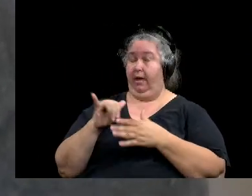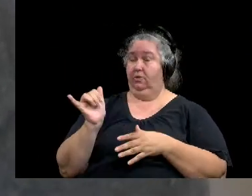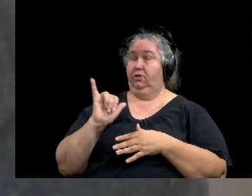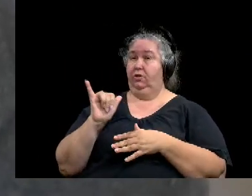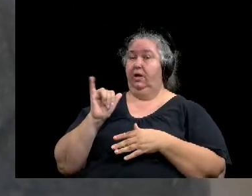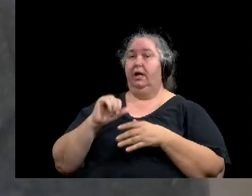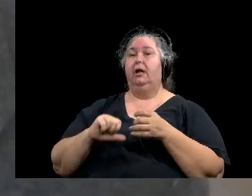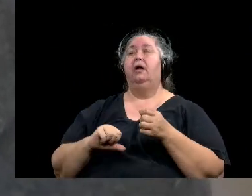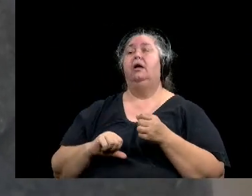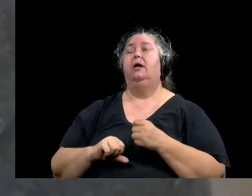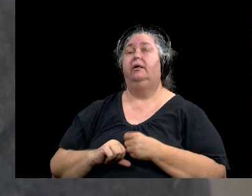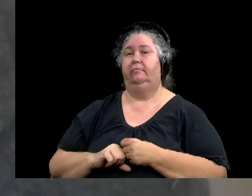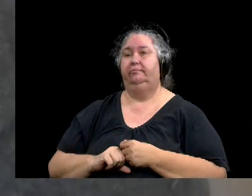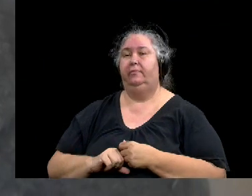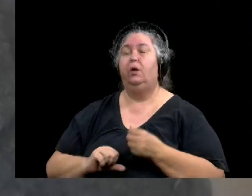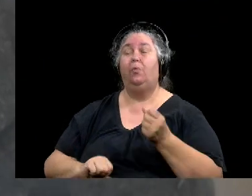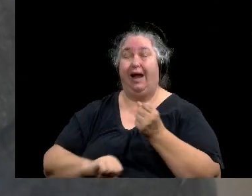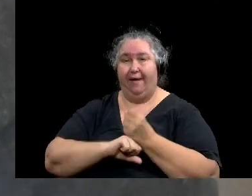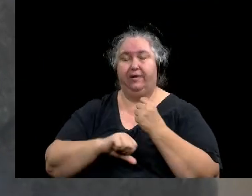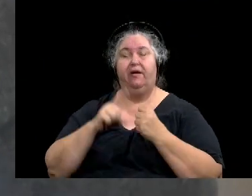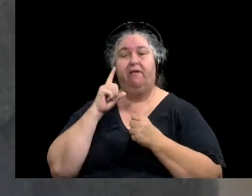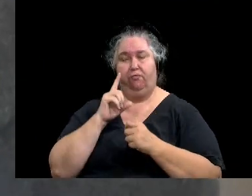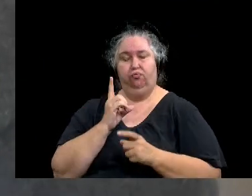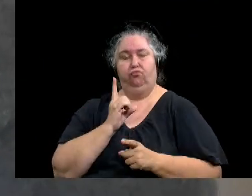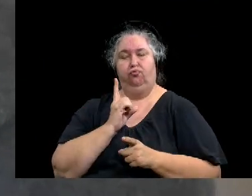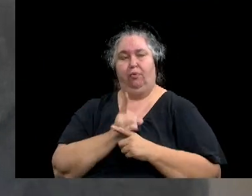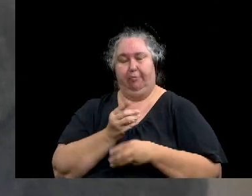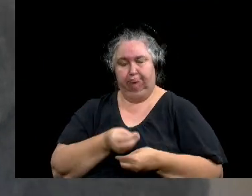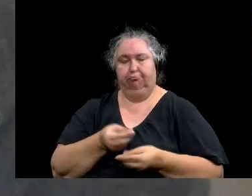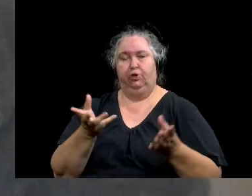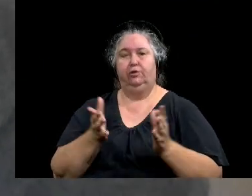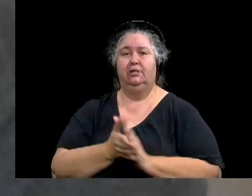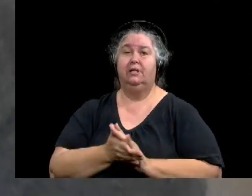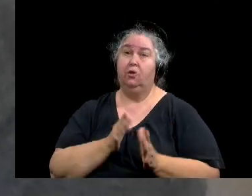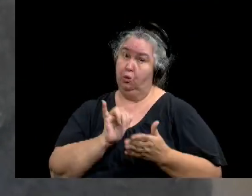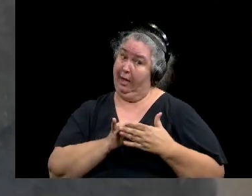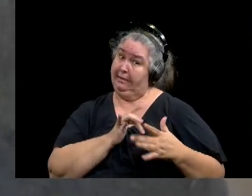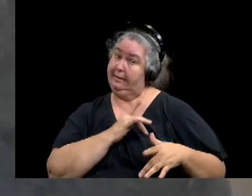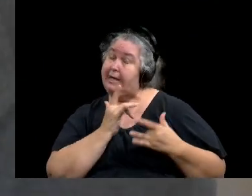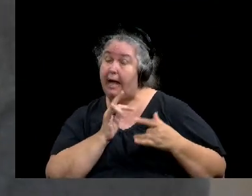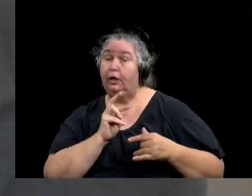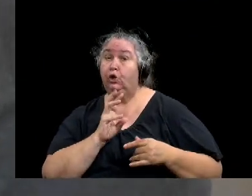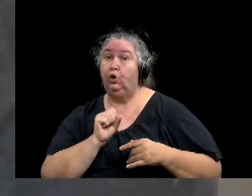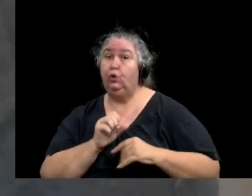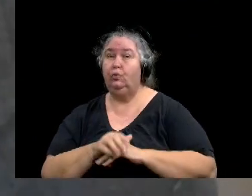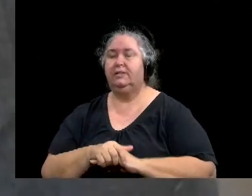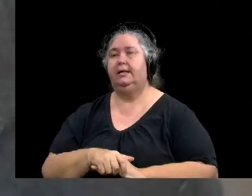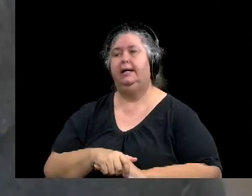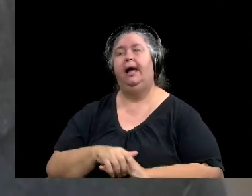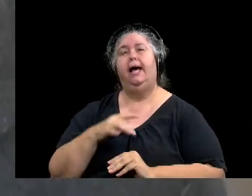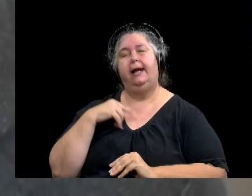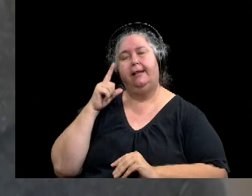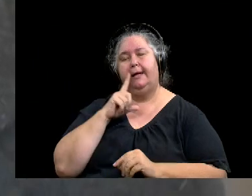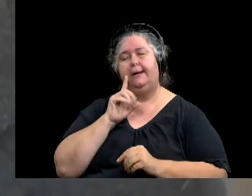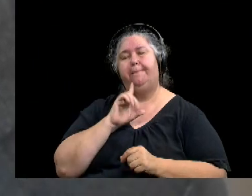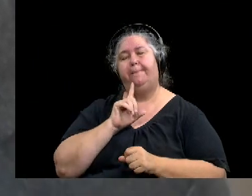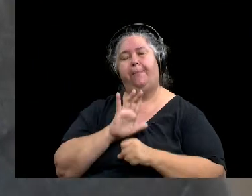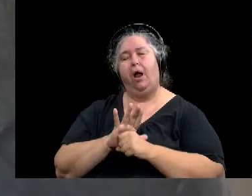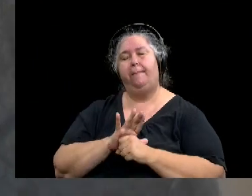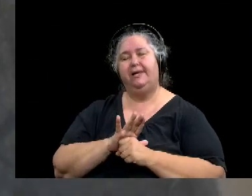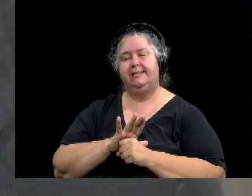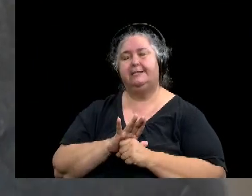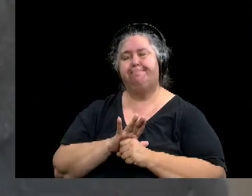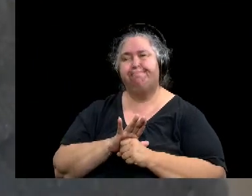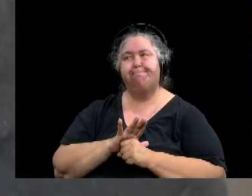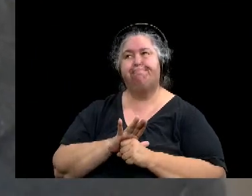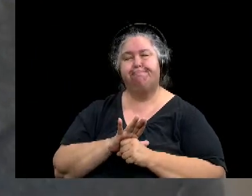for just access and distribution. So that's exciting news. And I think the promise of that day is